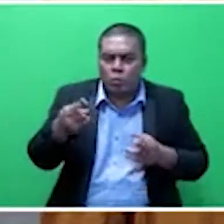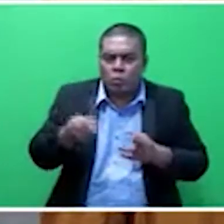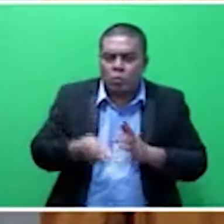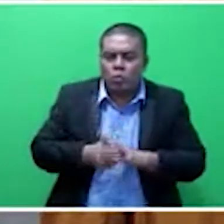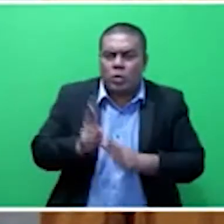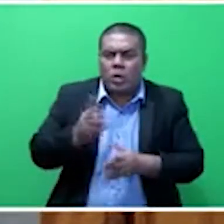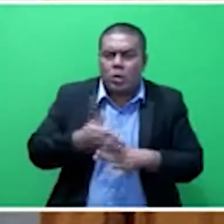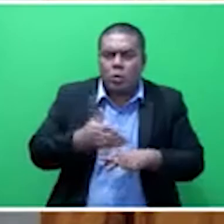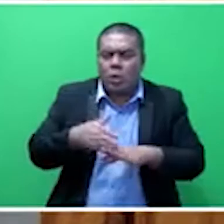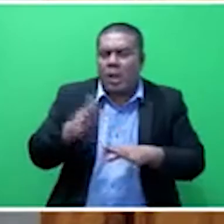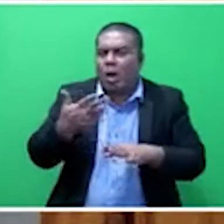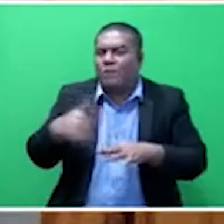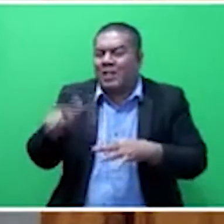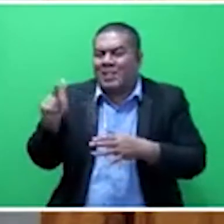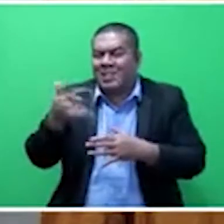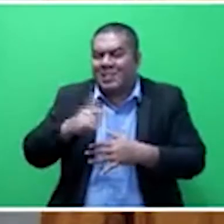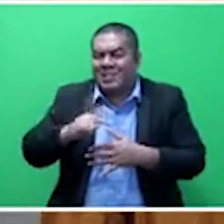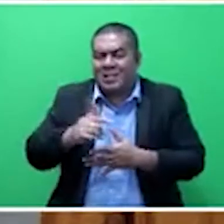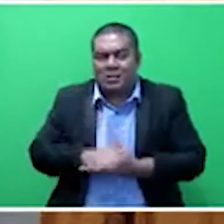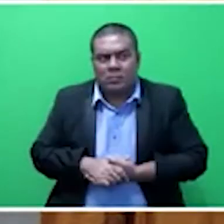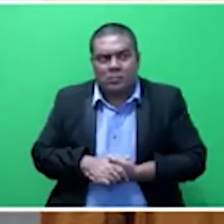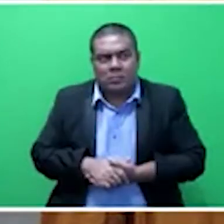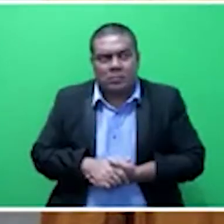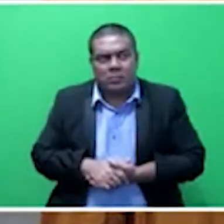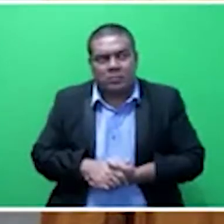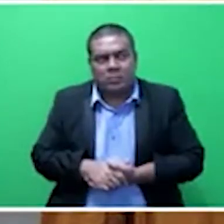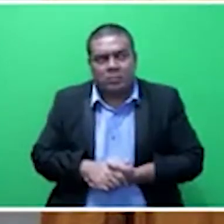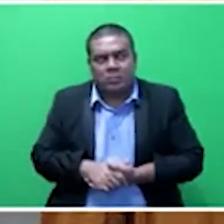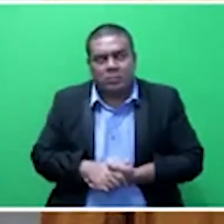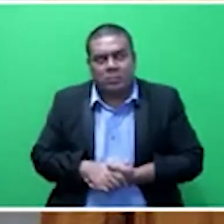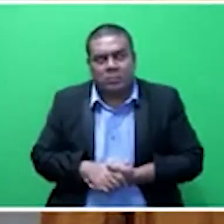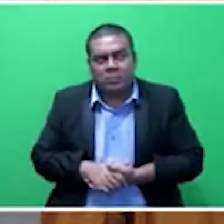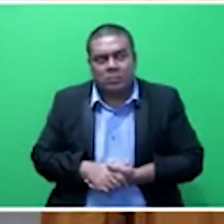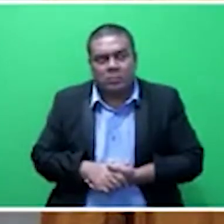time, it was SDL, SBT, and Sodalpa government.